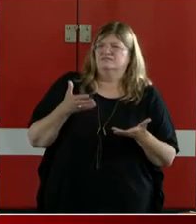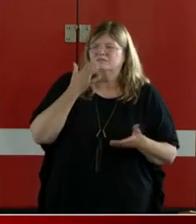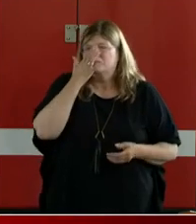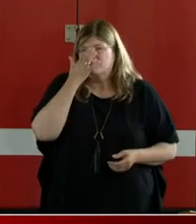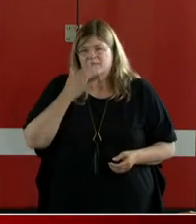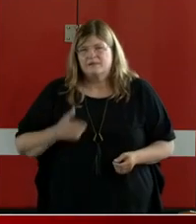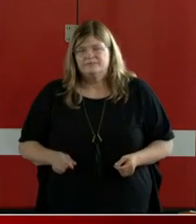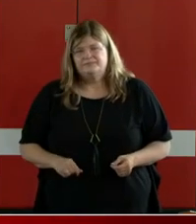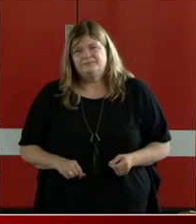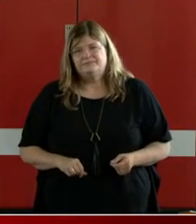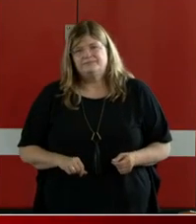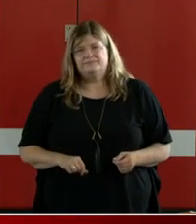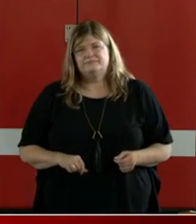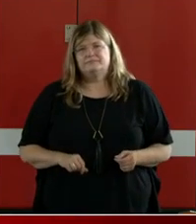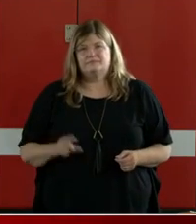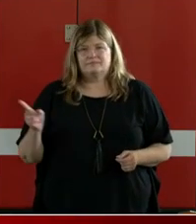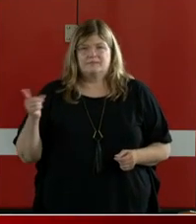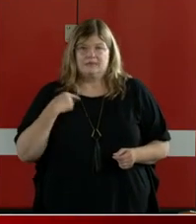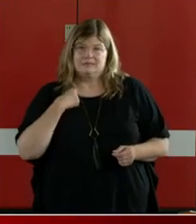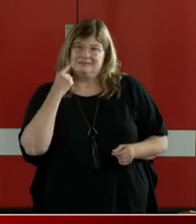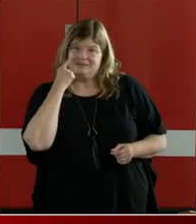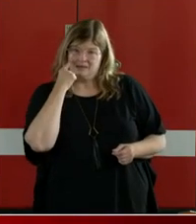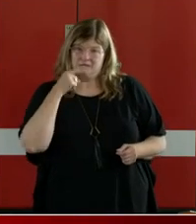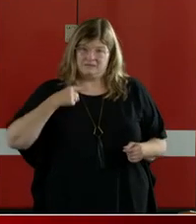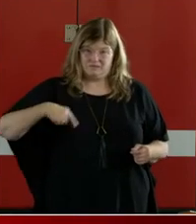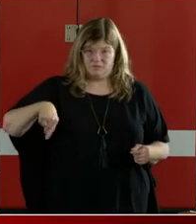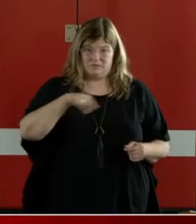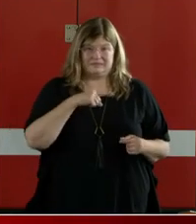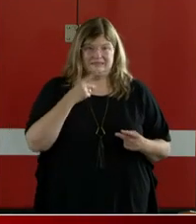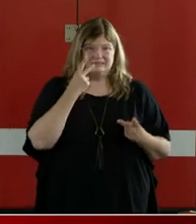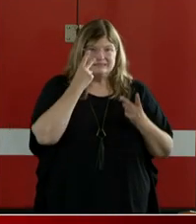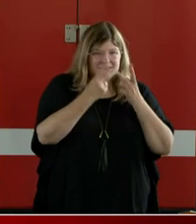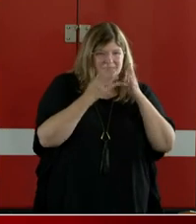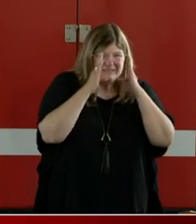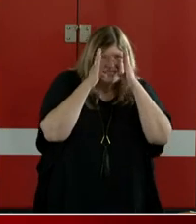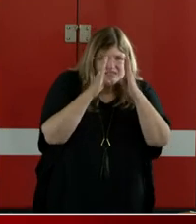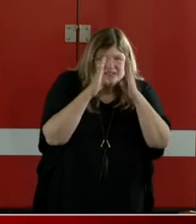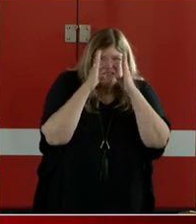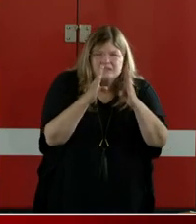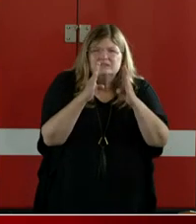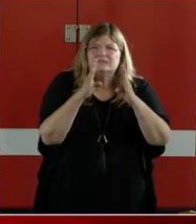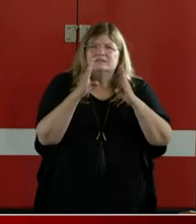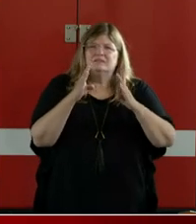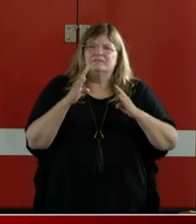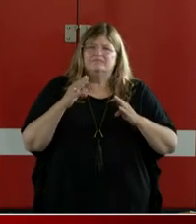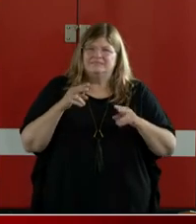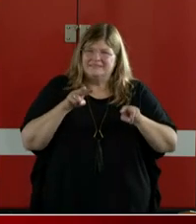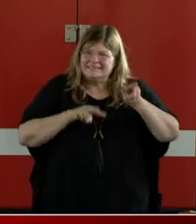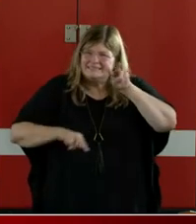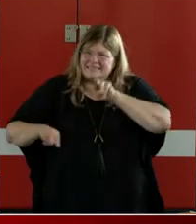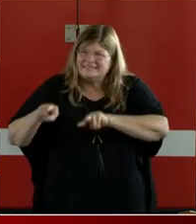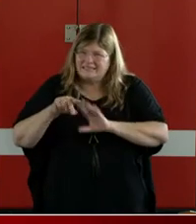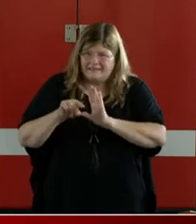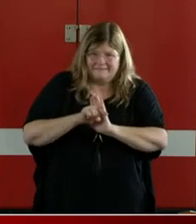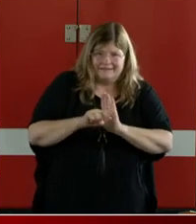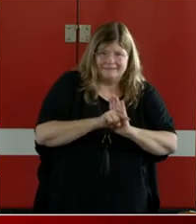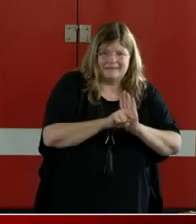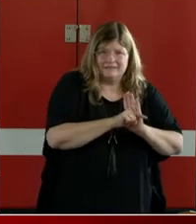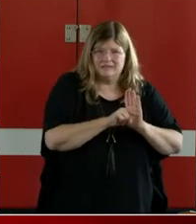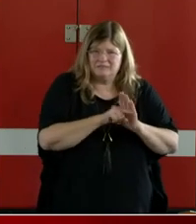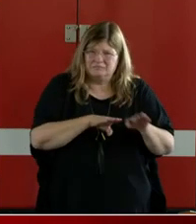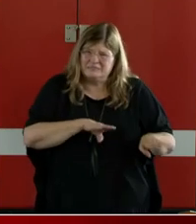certainly we have seen attention and we have seen some pretty negative behavior